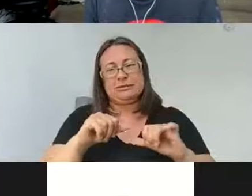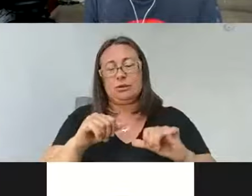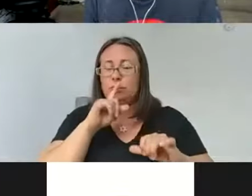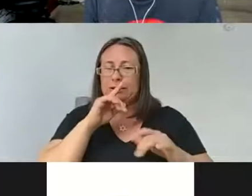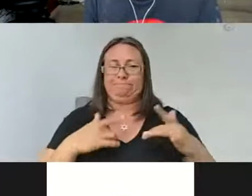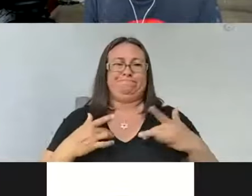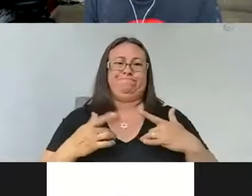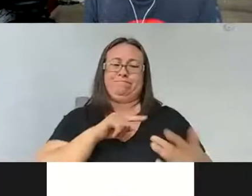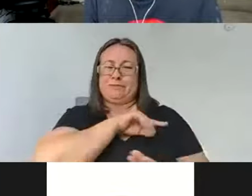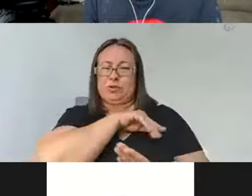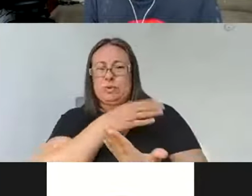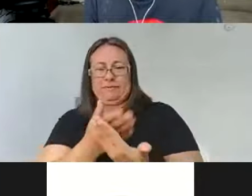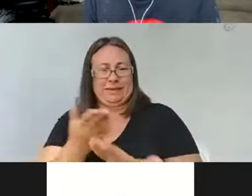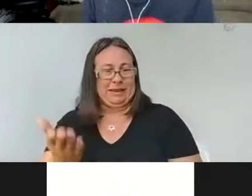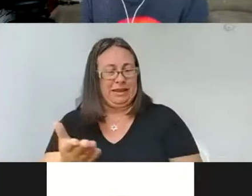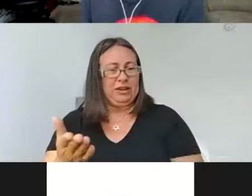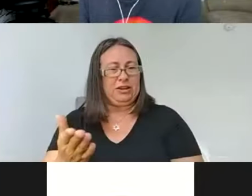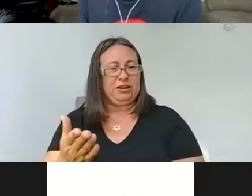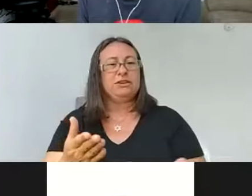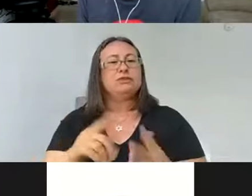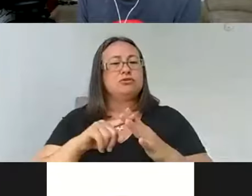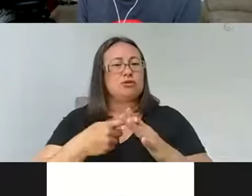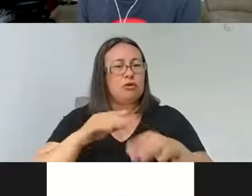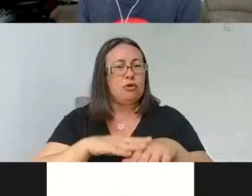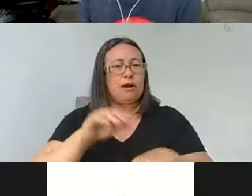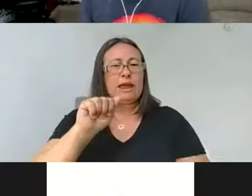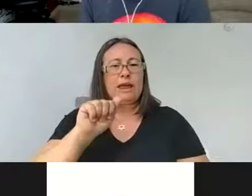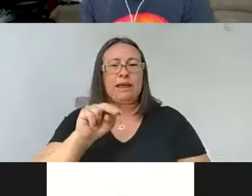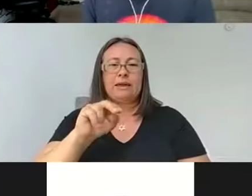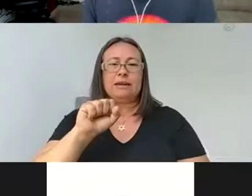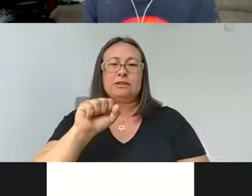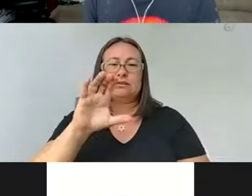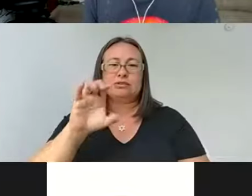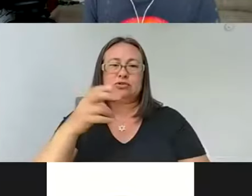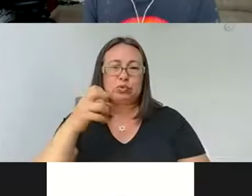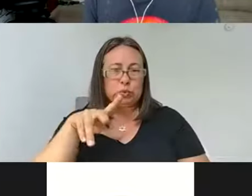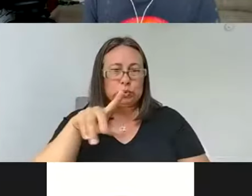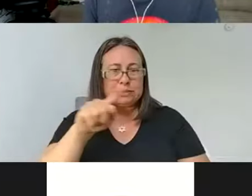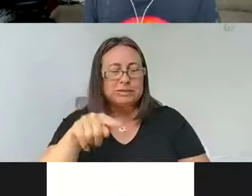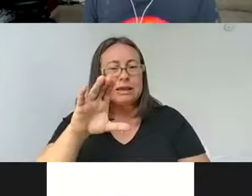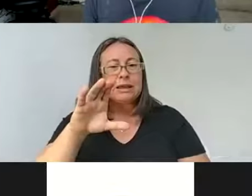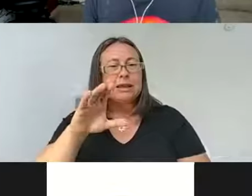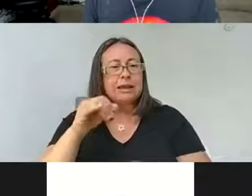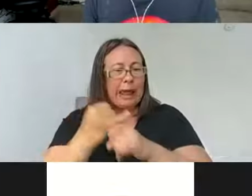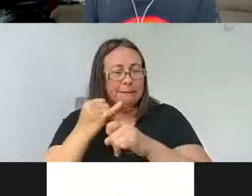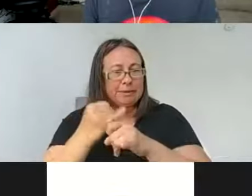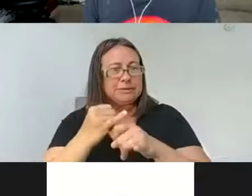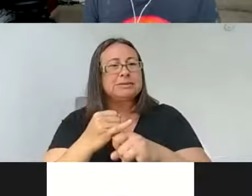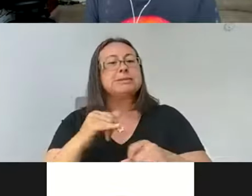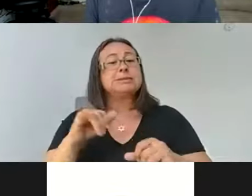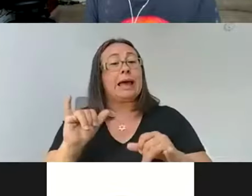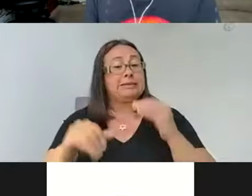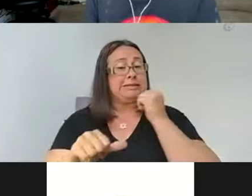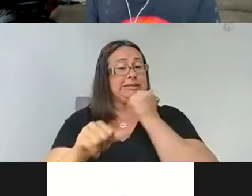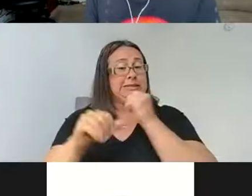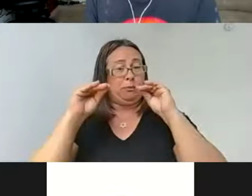started here on the Anschutz campus in 2013 as an assistant professor. Recently I